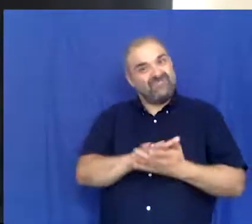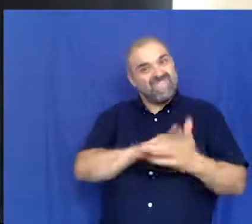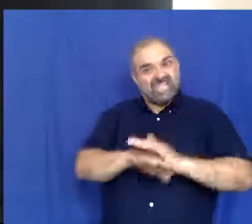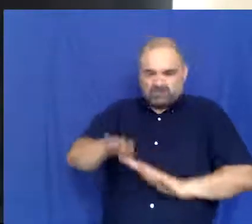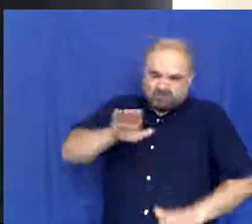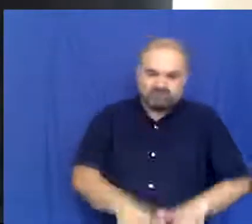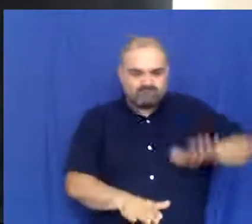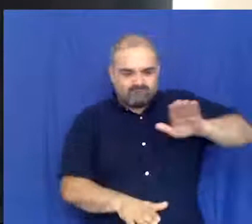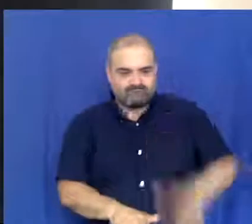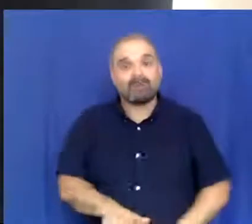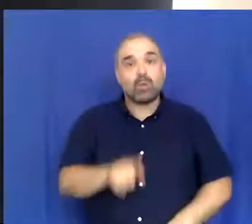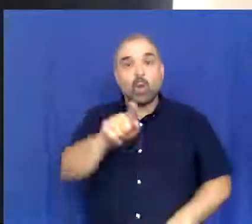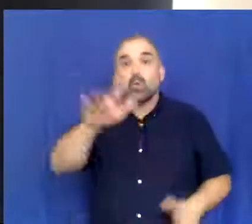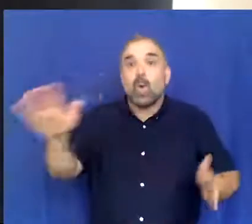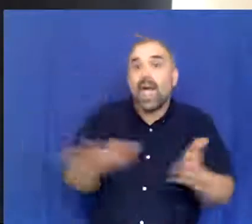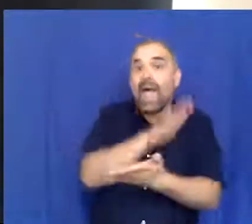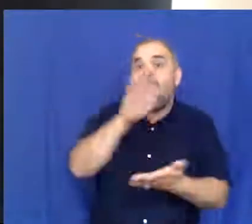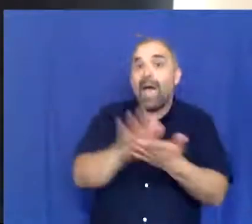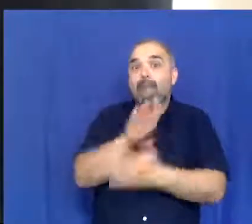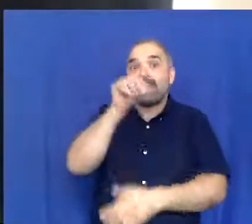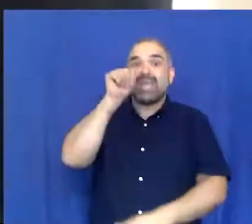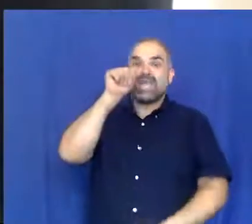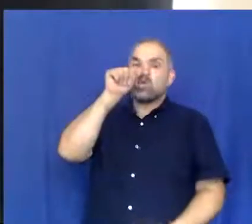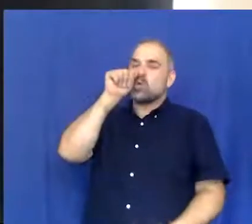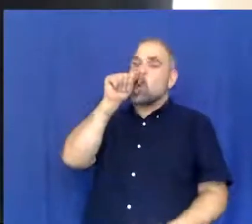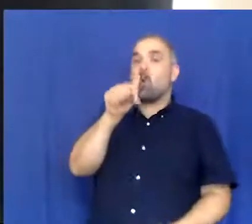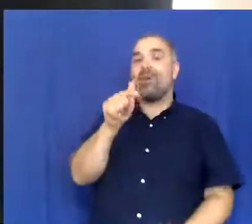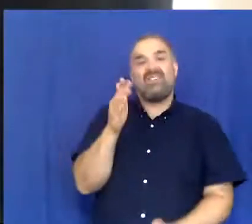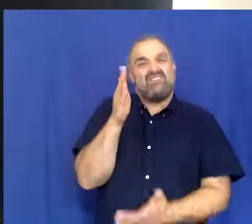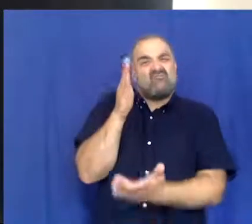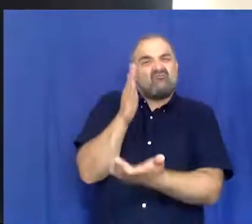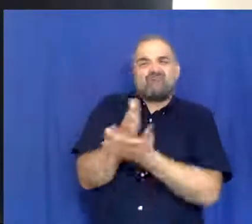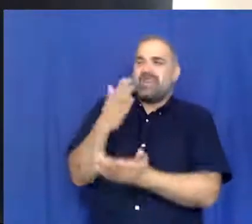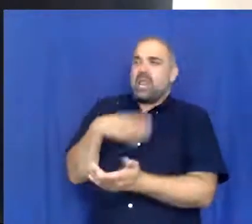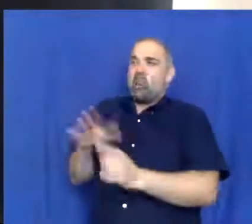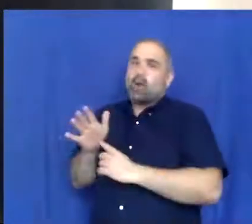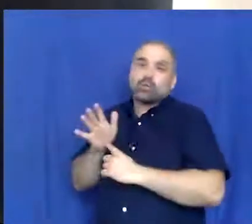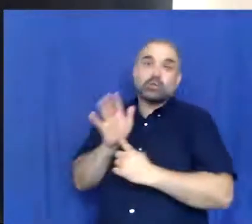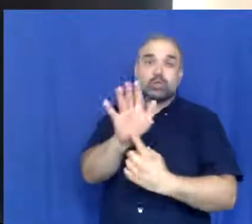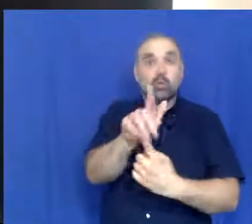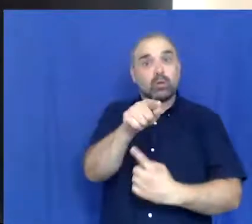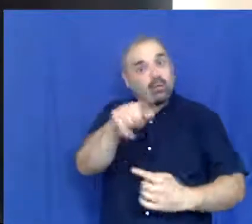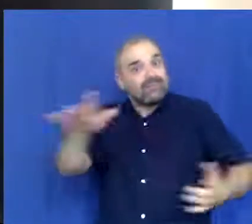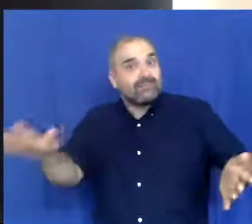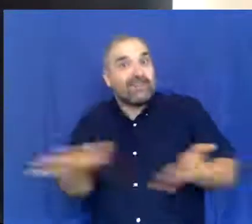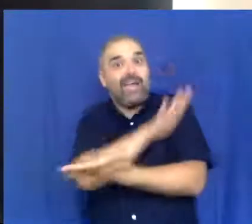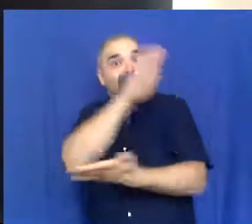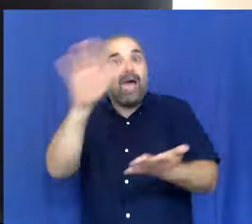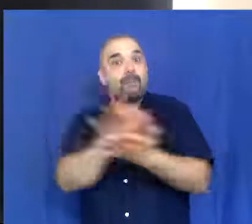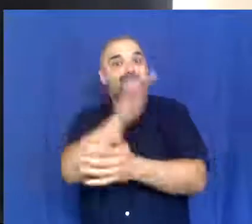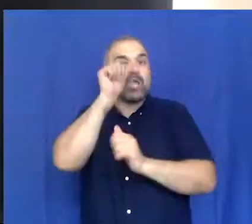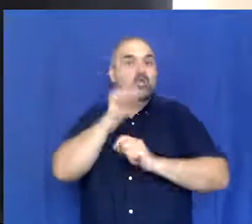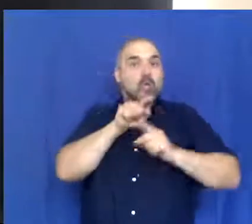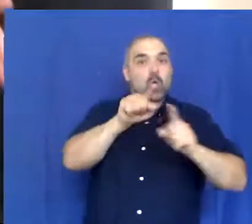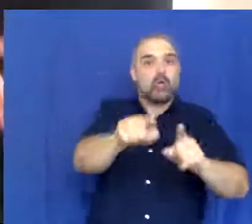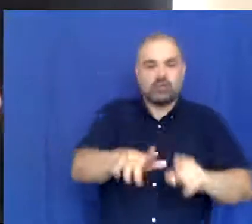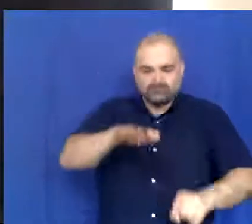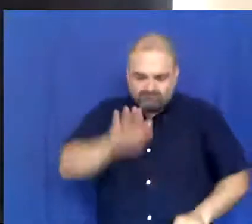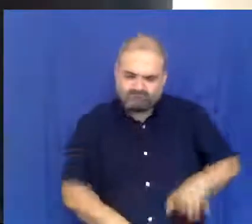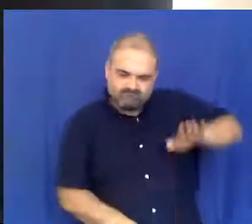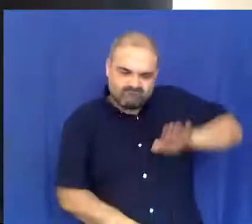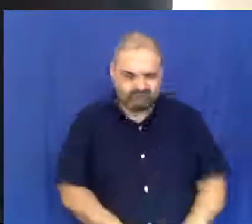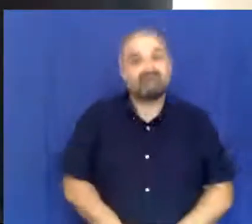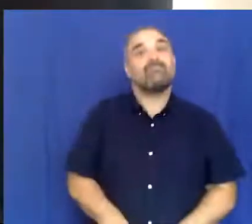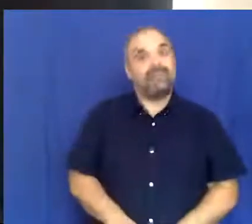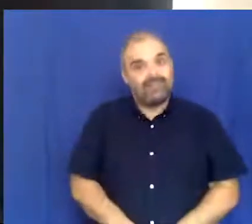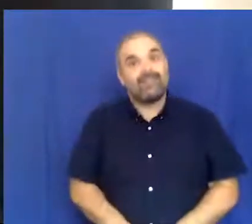happy and you know it, stamp your feet. If you're happy and you know it and you really want to show it, if you're